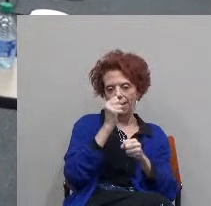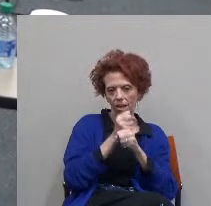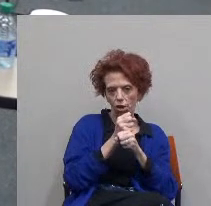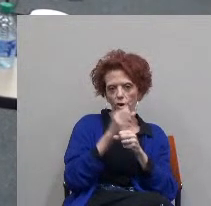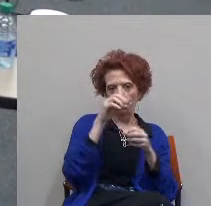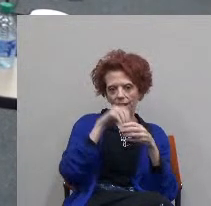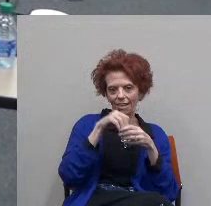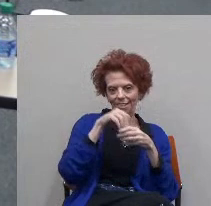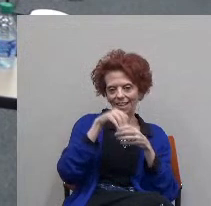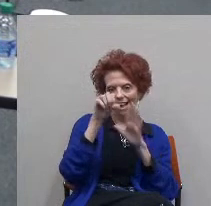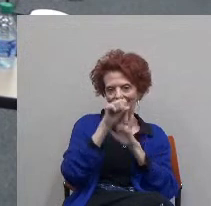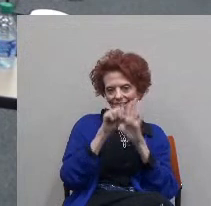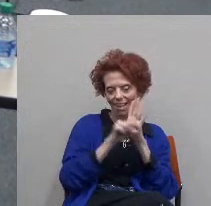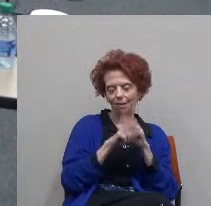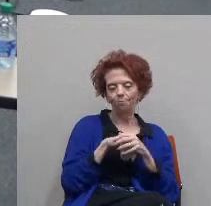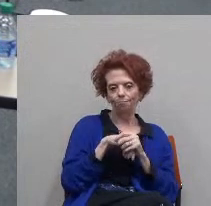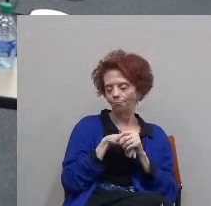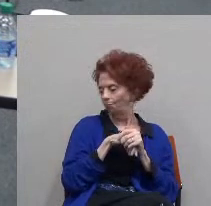the state.